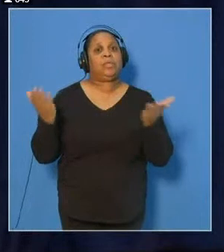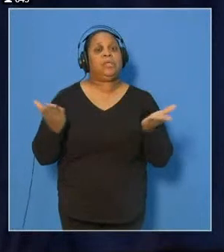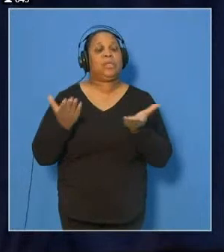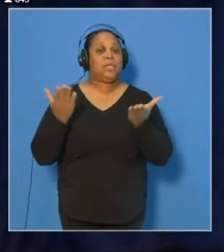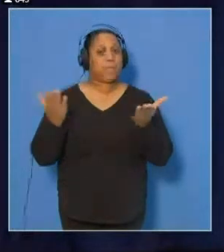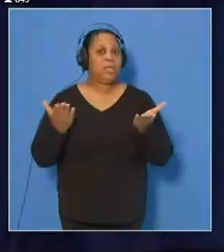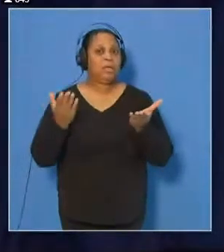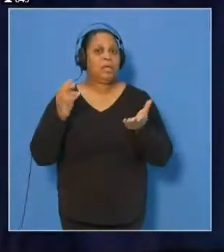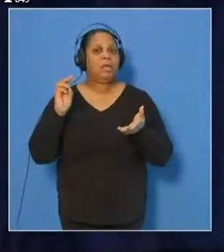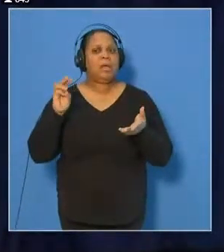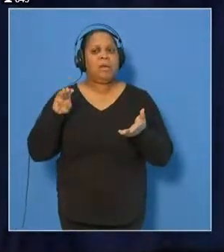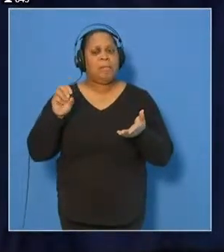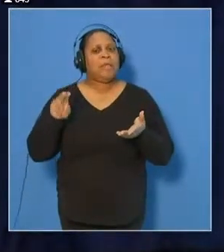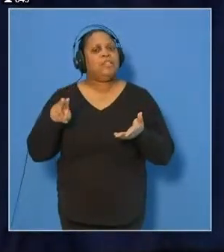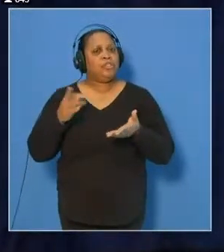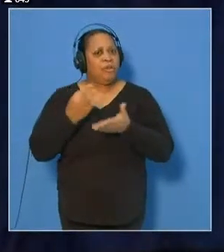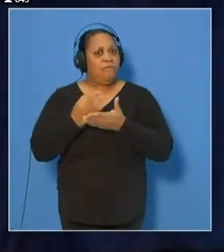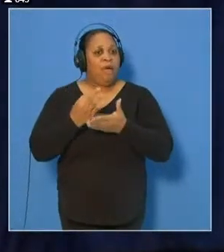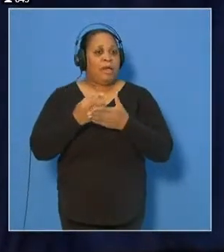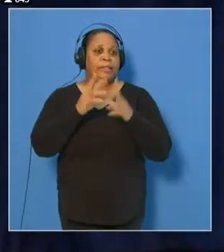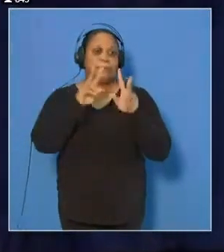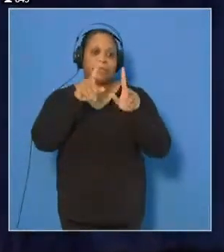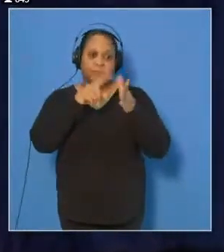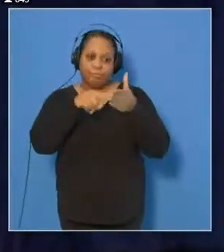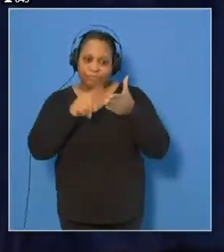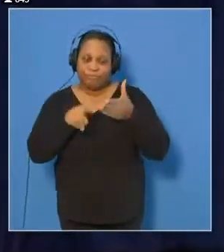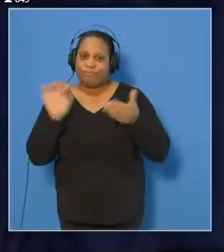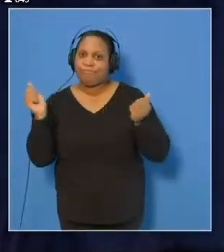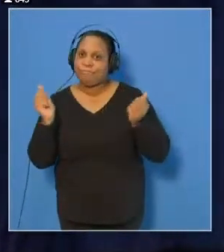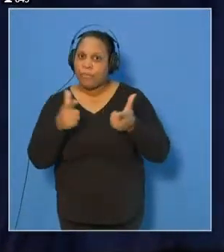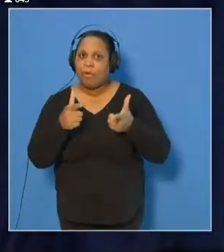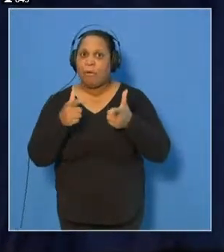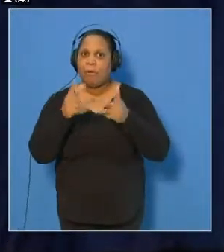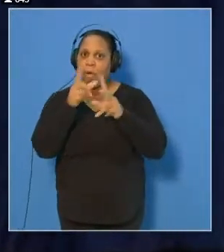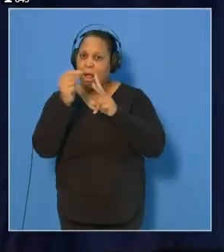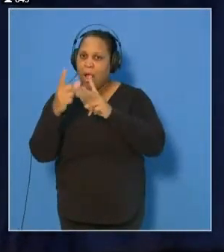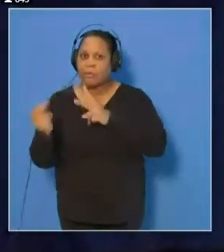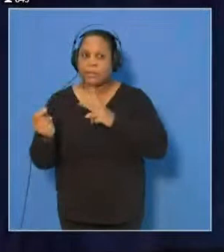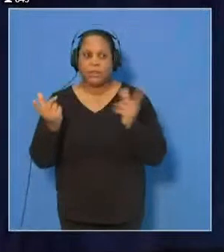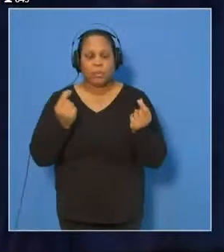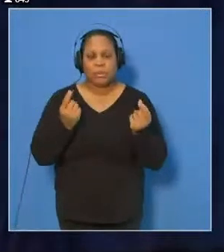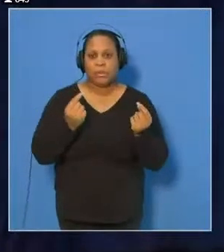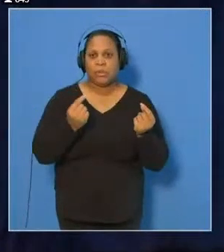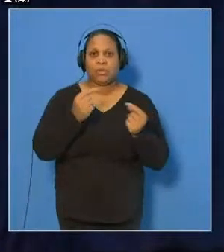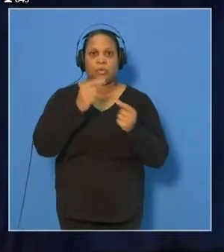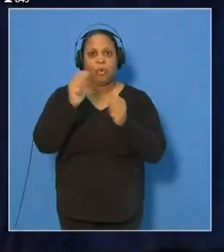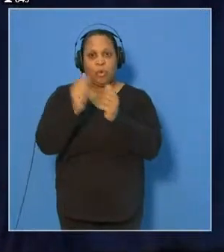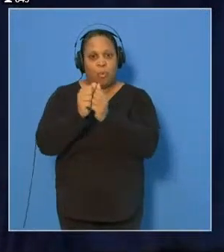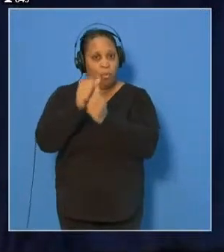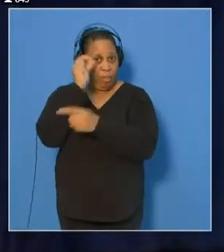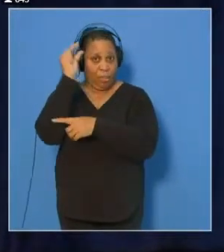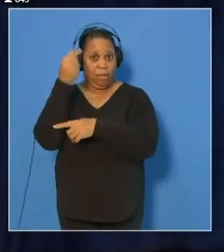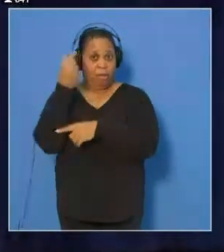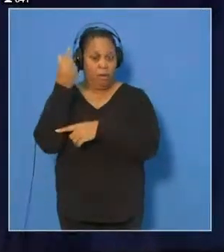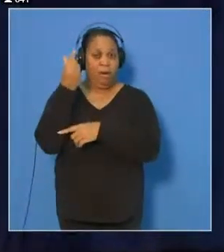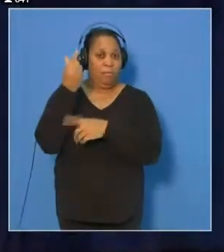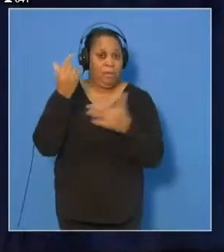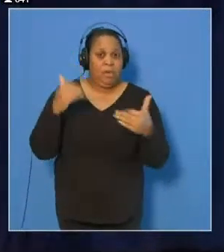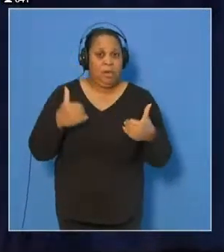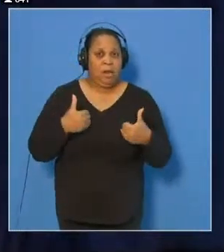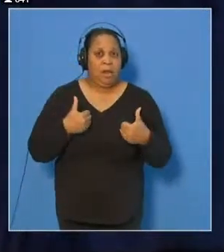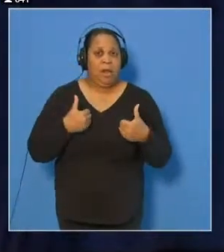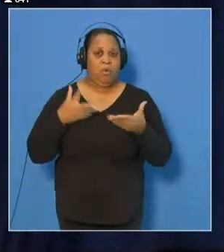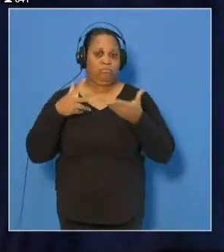that the Minister of Finance is examining all options of what we're going to be placing on the table when it comes regarding government measures of austerity